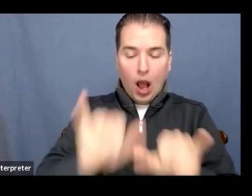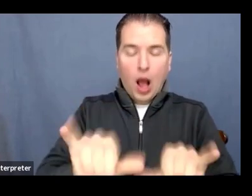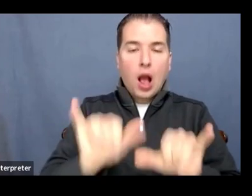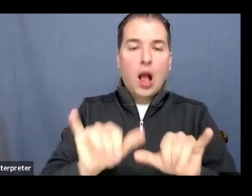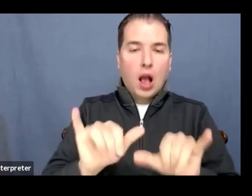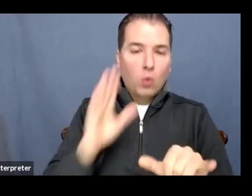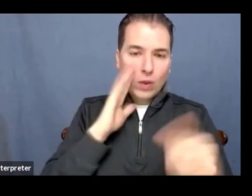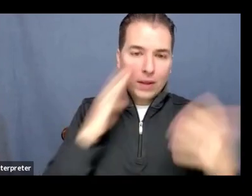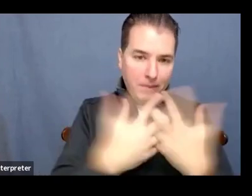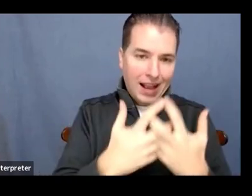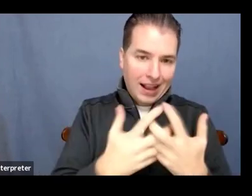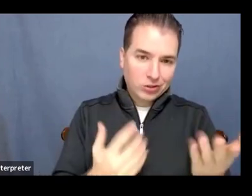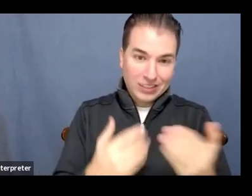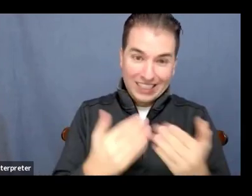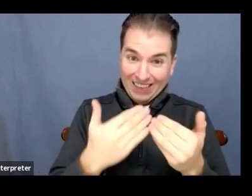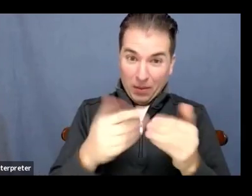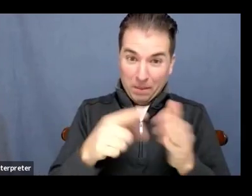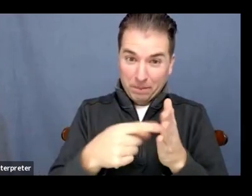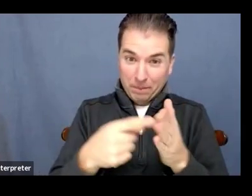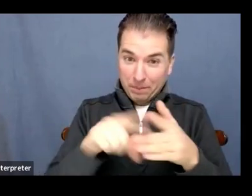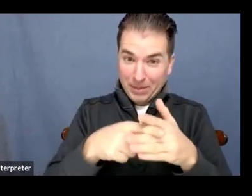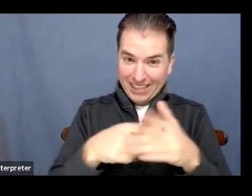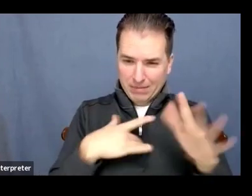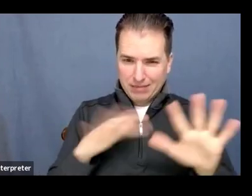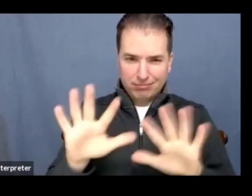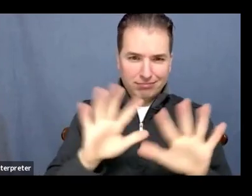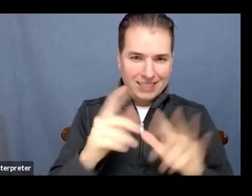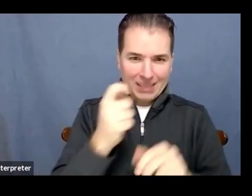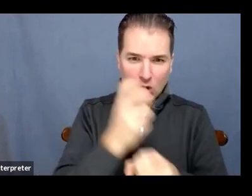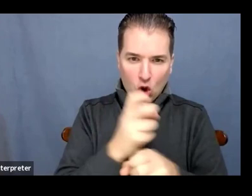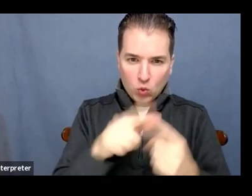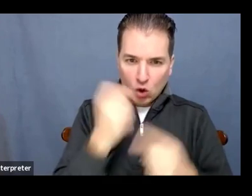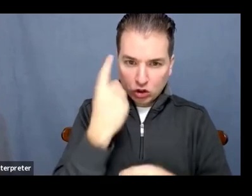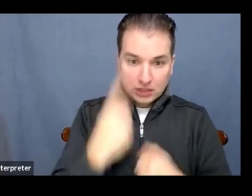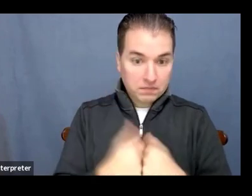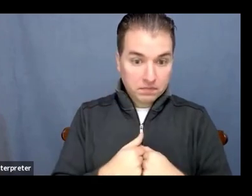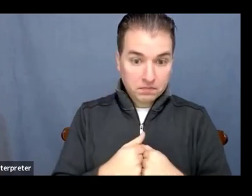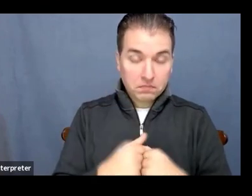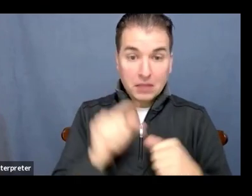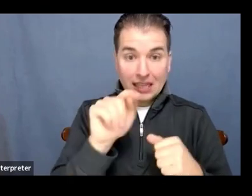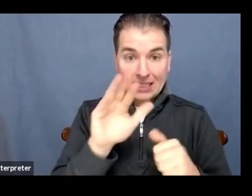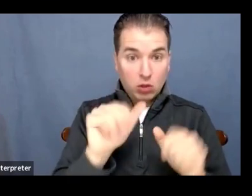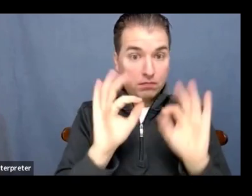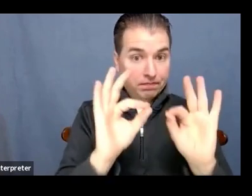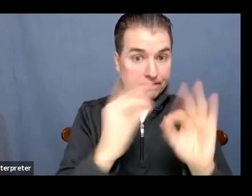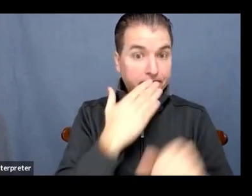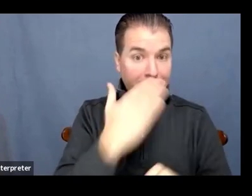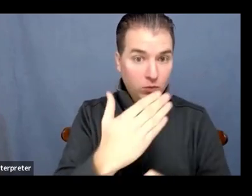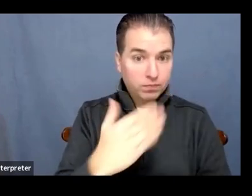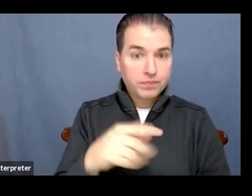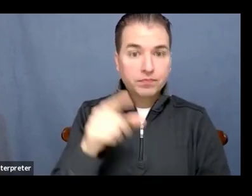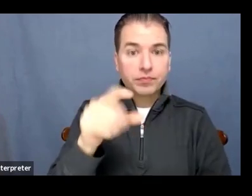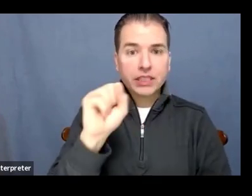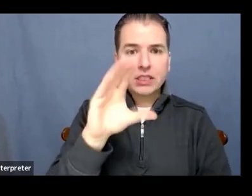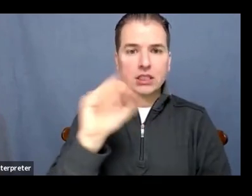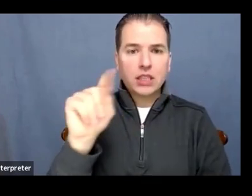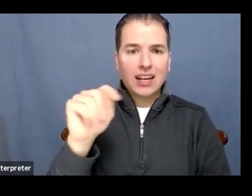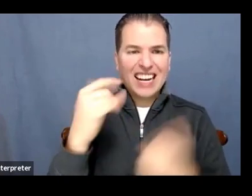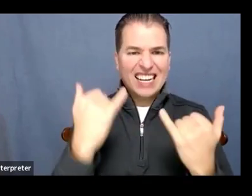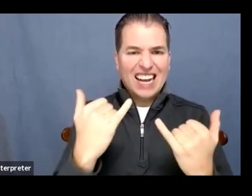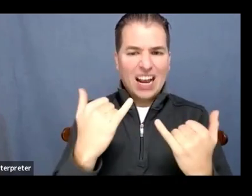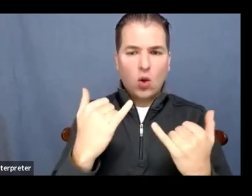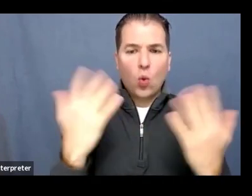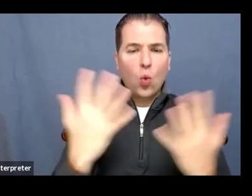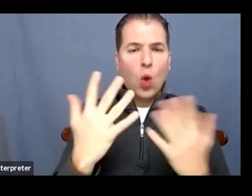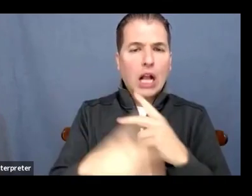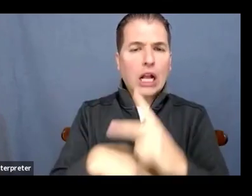So let's start. I'm sorry, was there a comment? No. Okay, all right. So let's start talking about some of the types